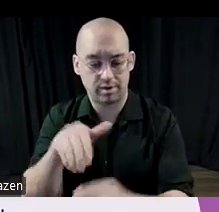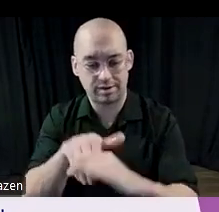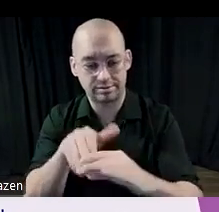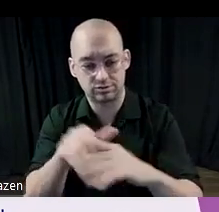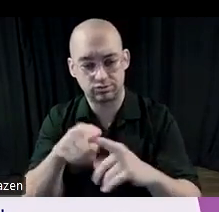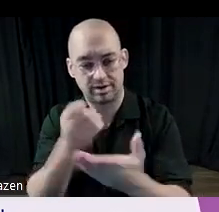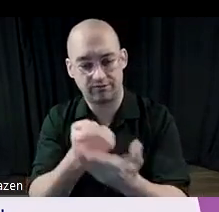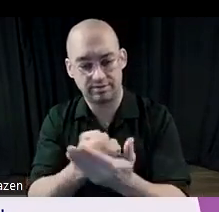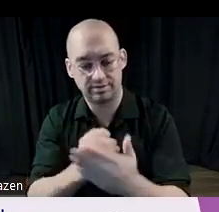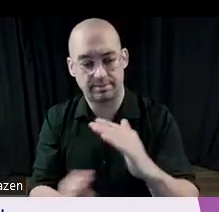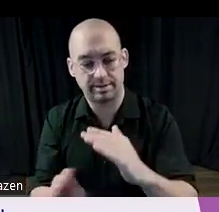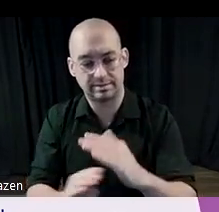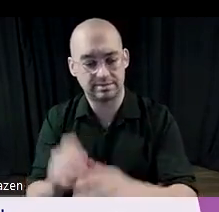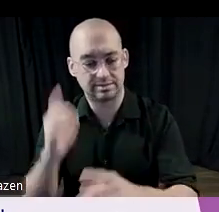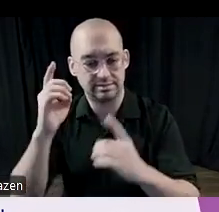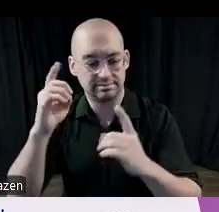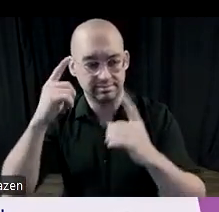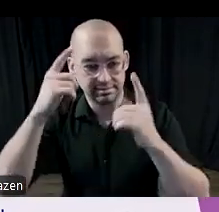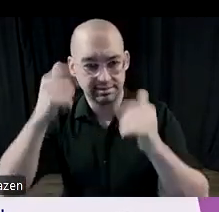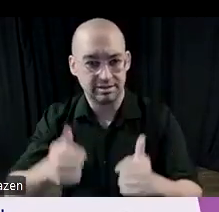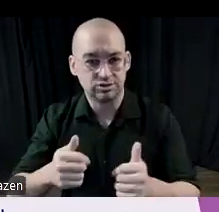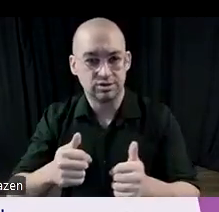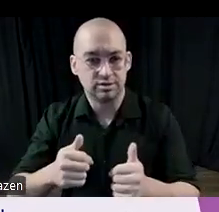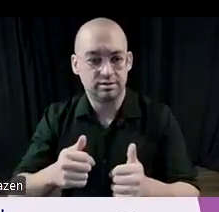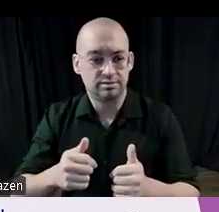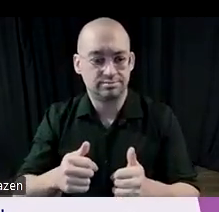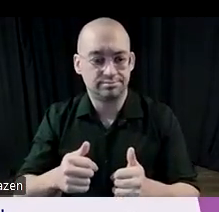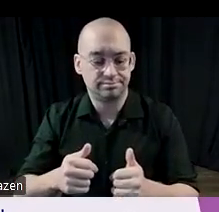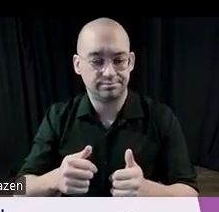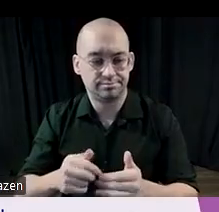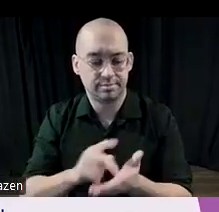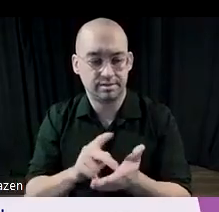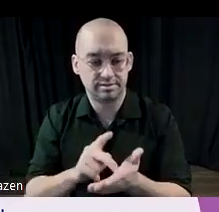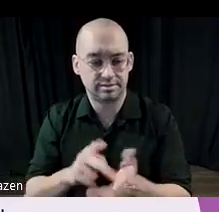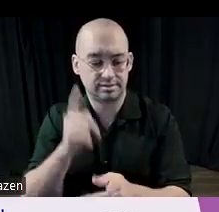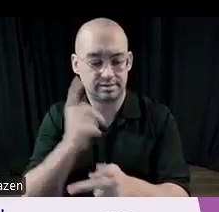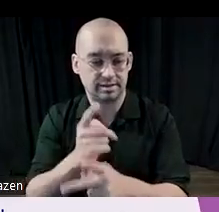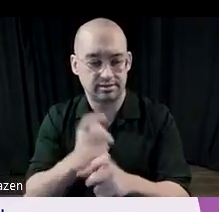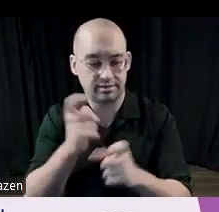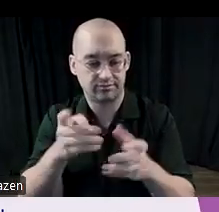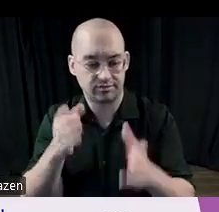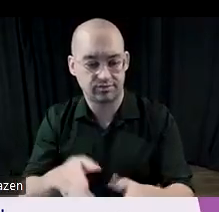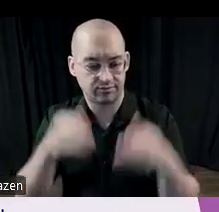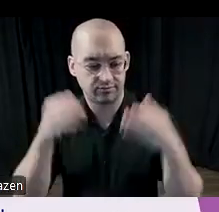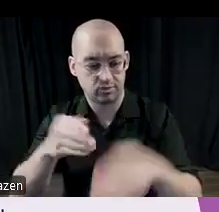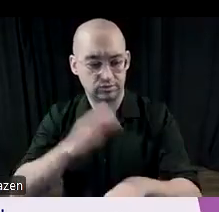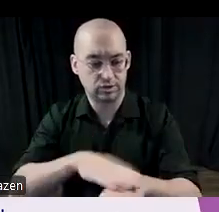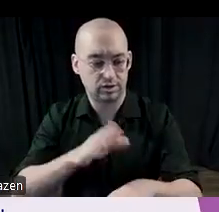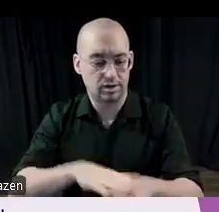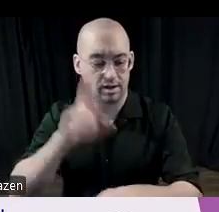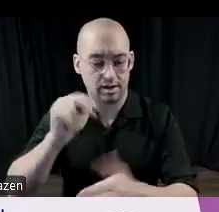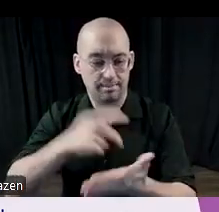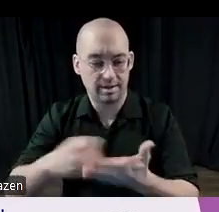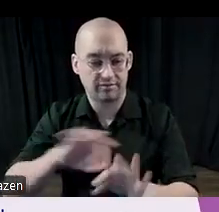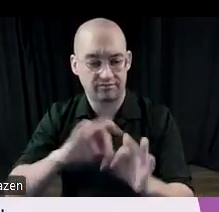evidence-based dementia-related education and training for caregivers with a specific focus on unpaid family